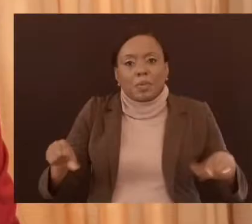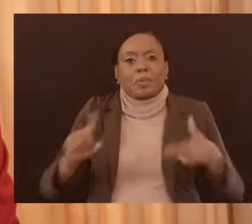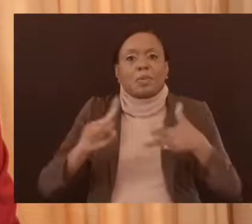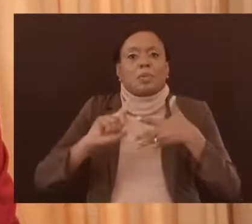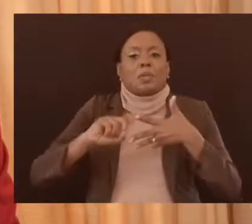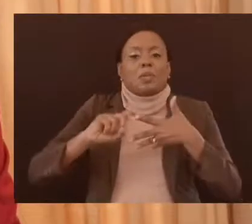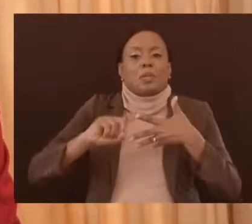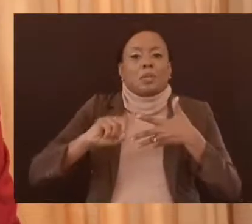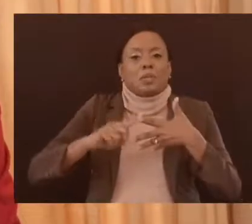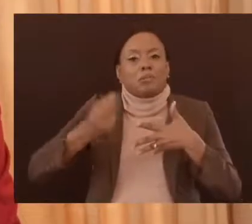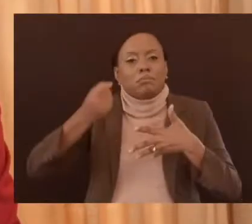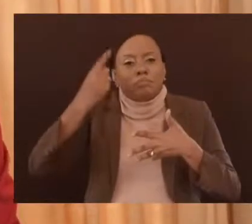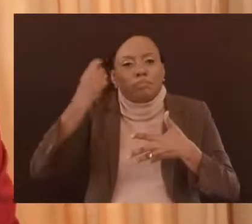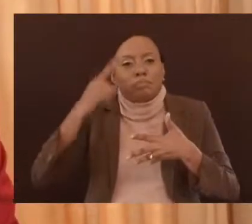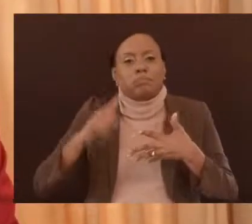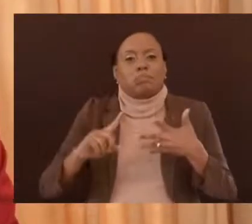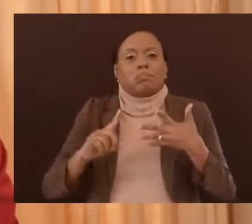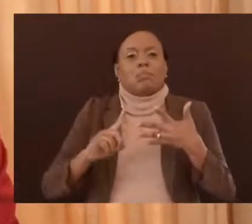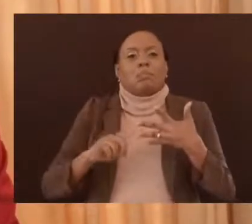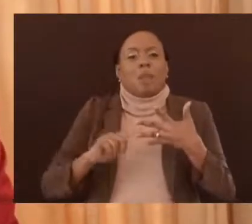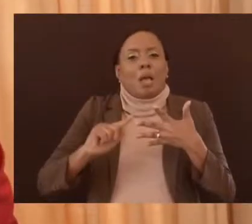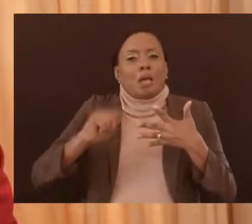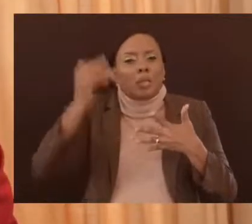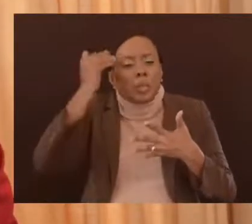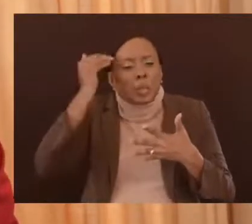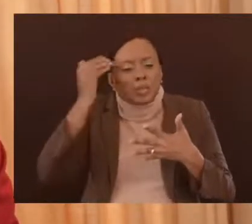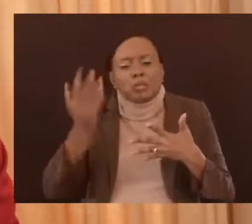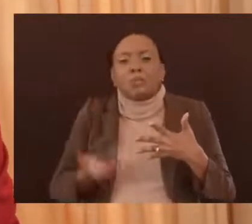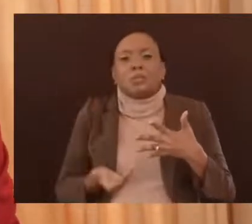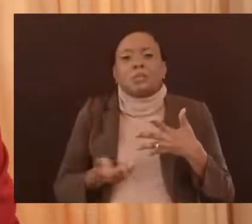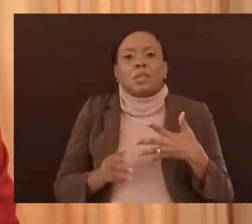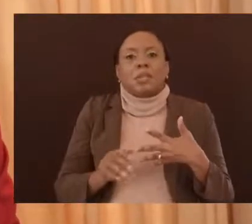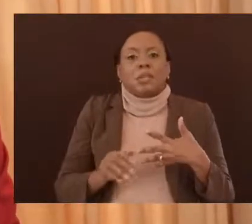comprehension concepts. And in both sections A and B,